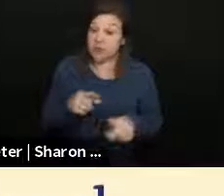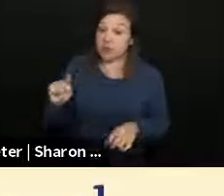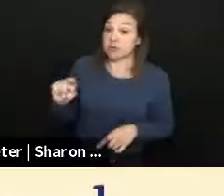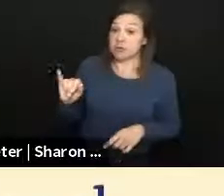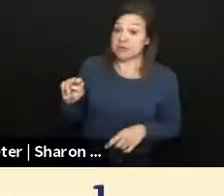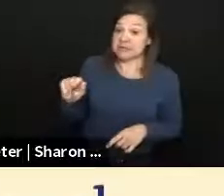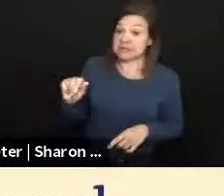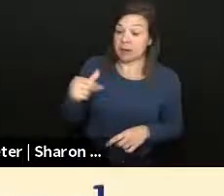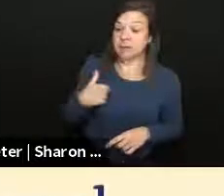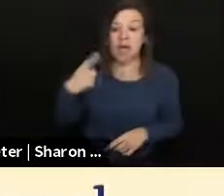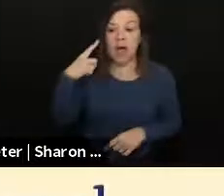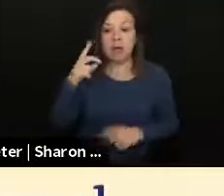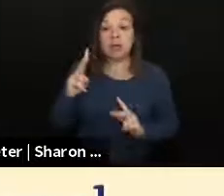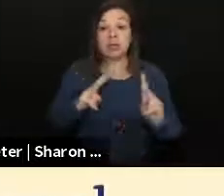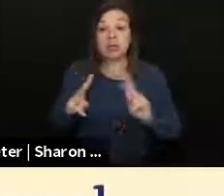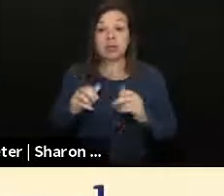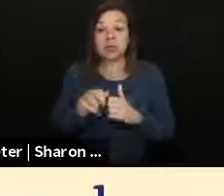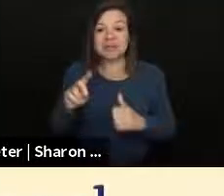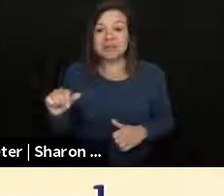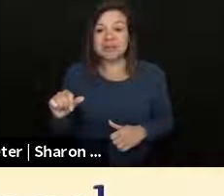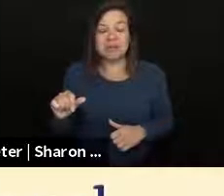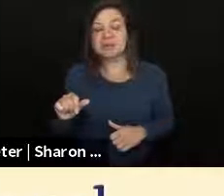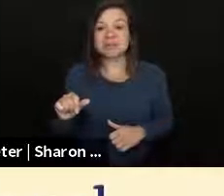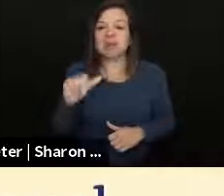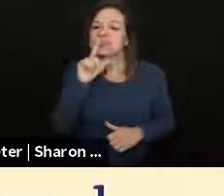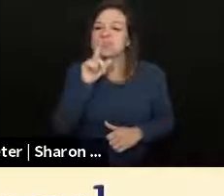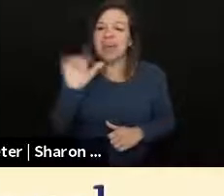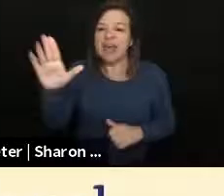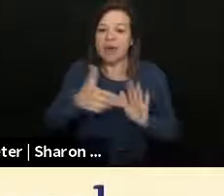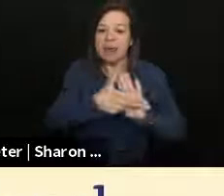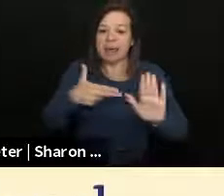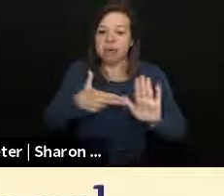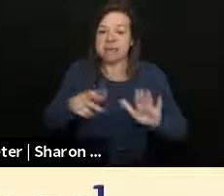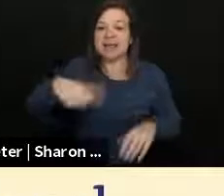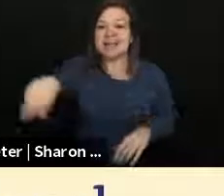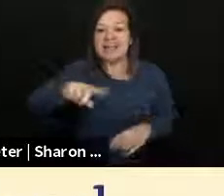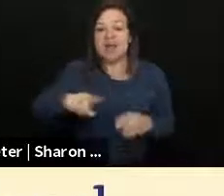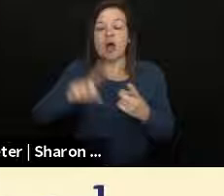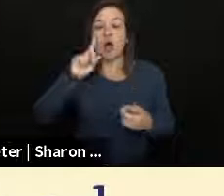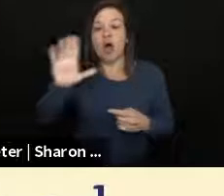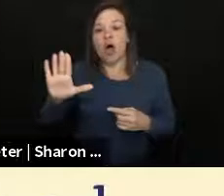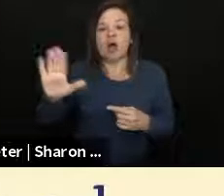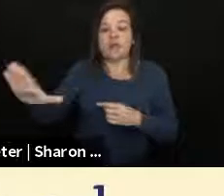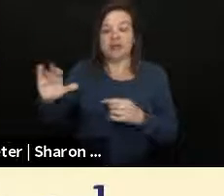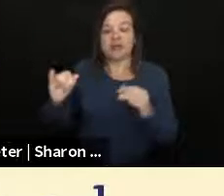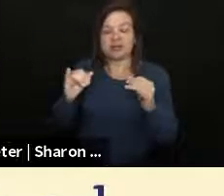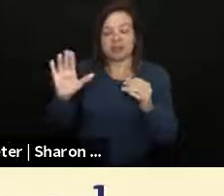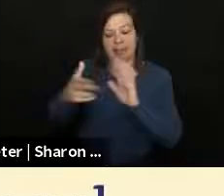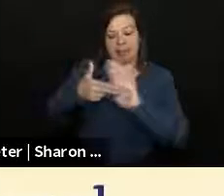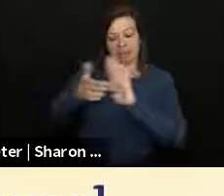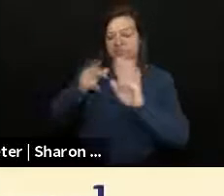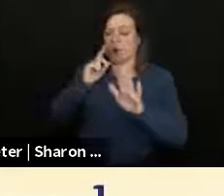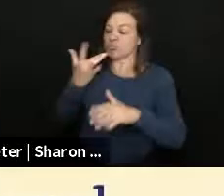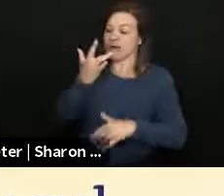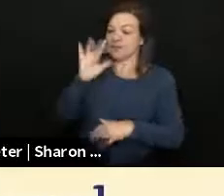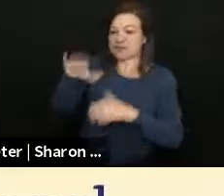that people with disabilities are not their labels. They are individuals whose preferences for access are specific to